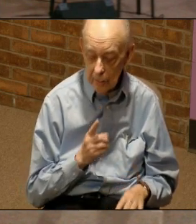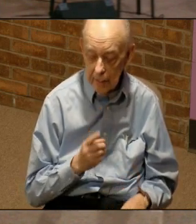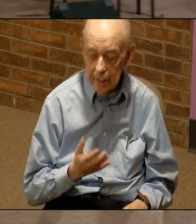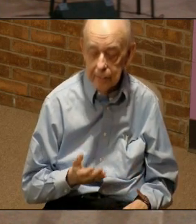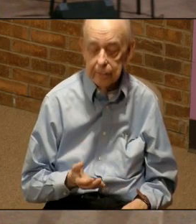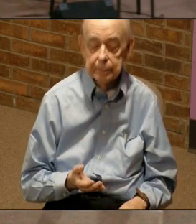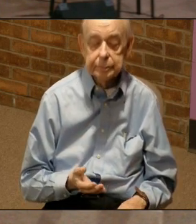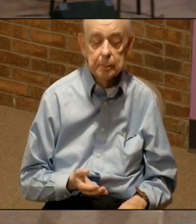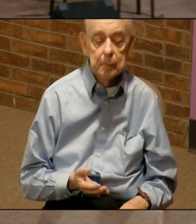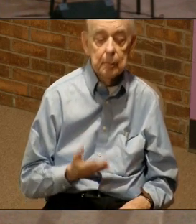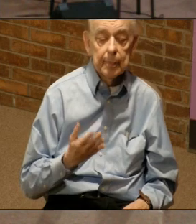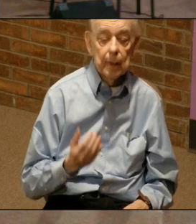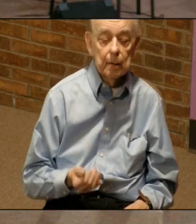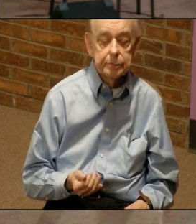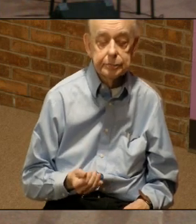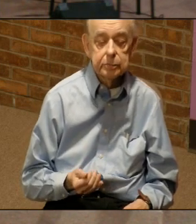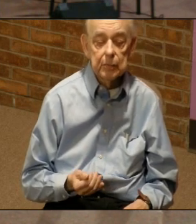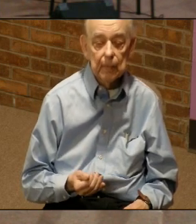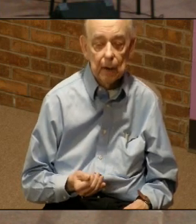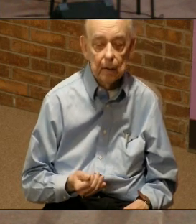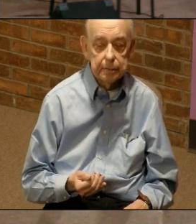is, because